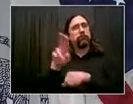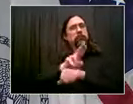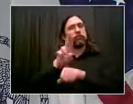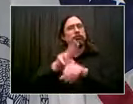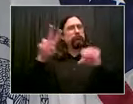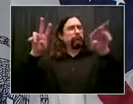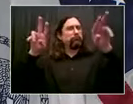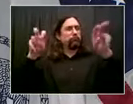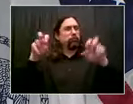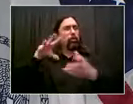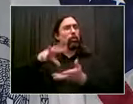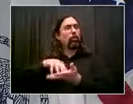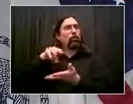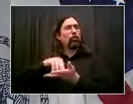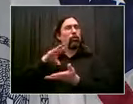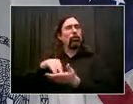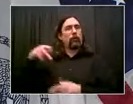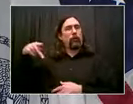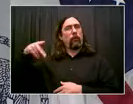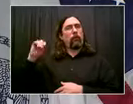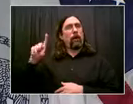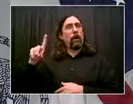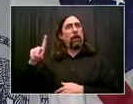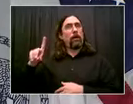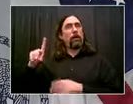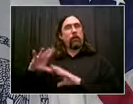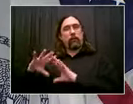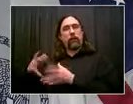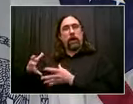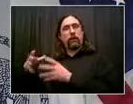to be a thing of the past. Go ahead, Sean.